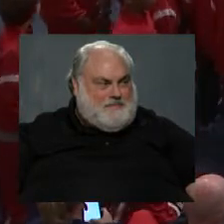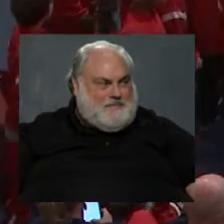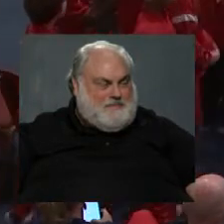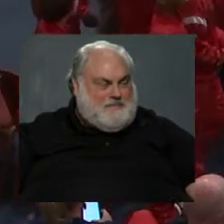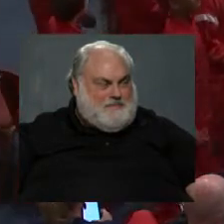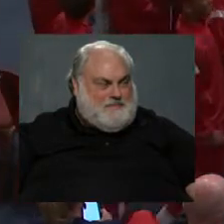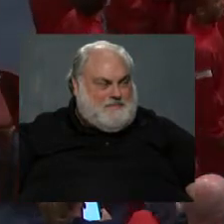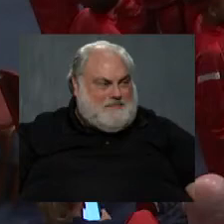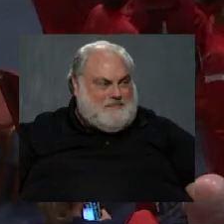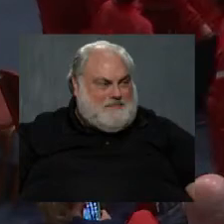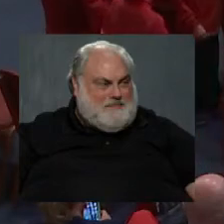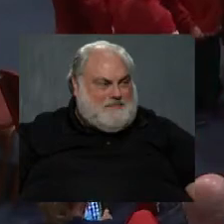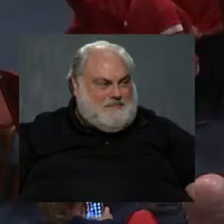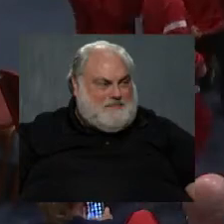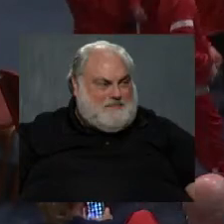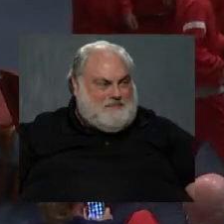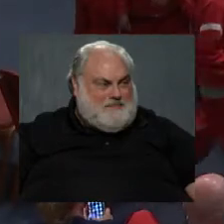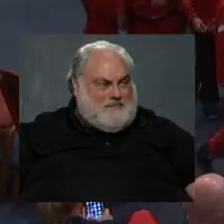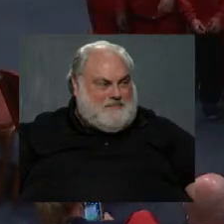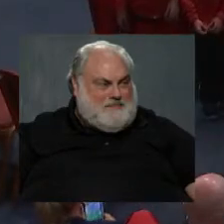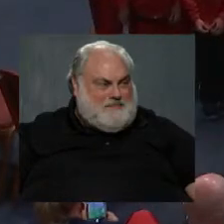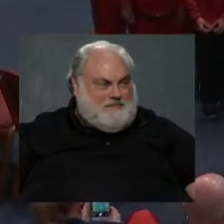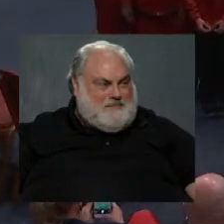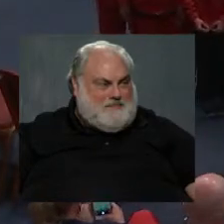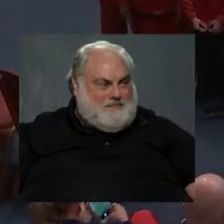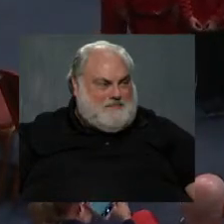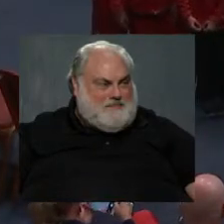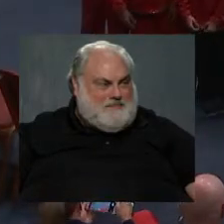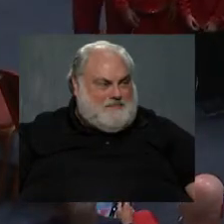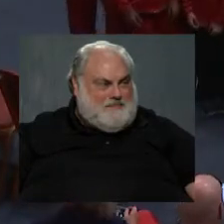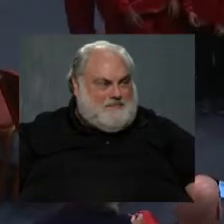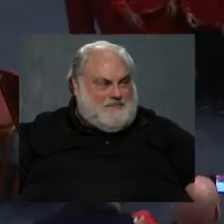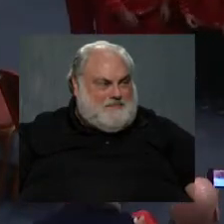Come on around, we'll do a picture, and then we'll have you all introduce yourselves.